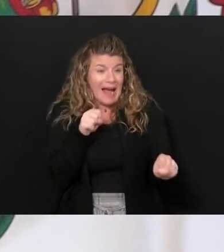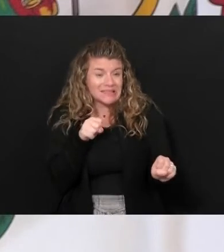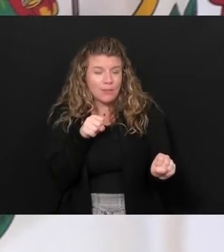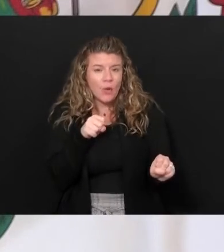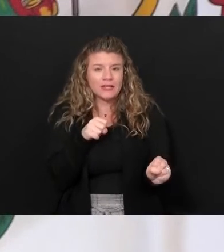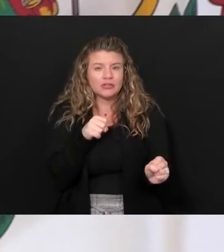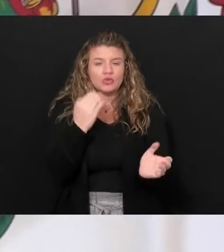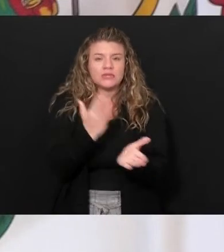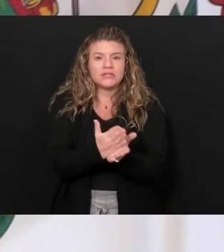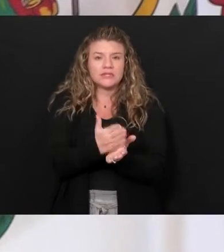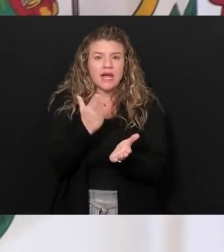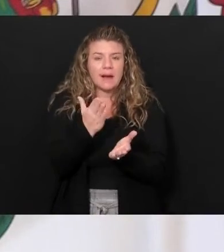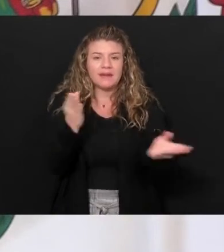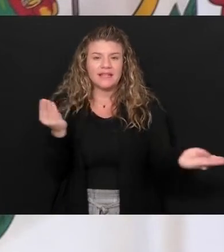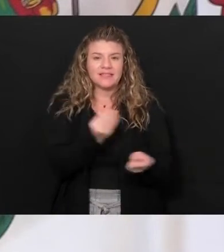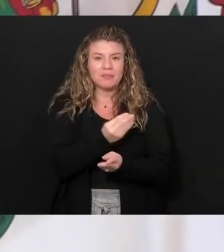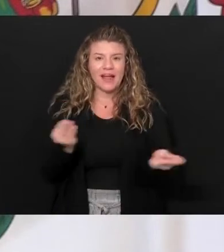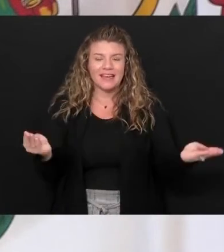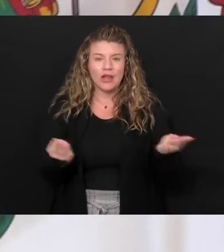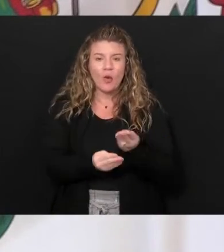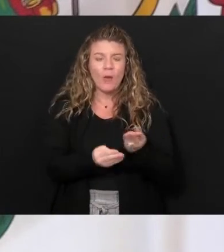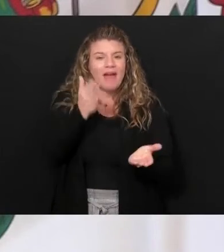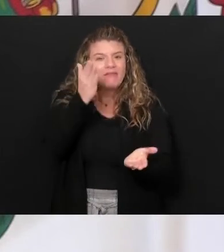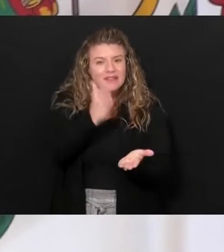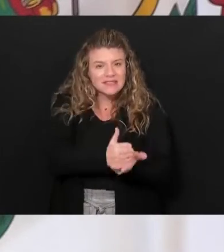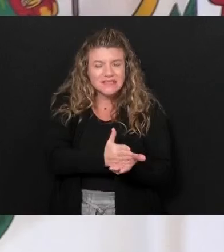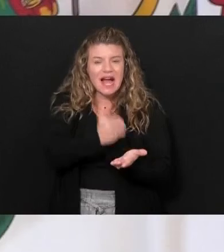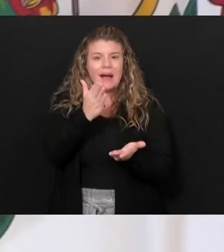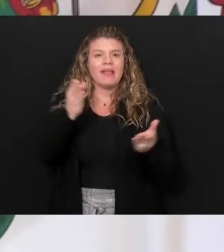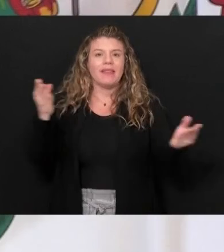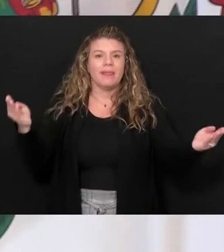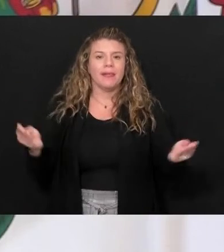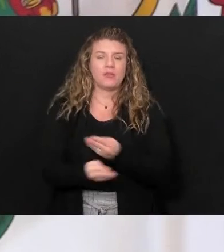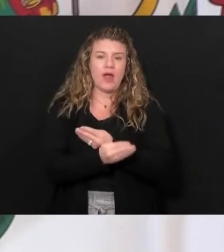can stop the chain reaction of what's going on.